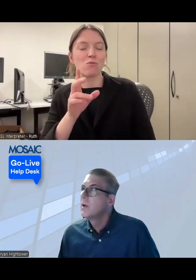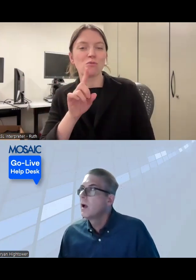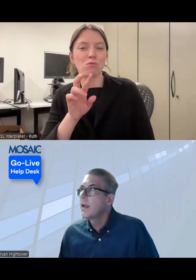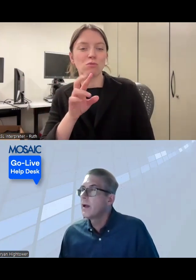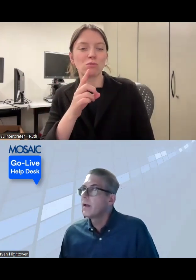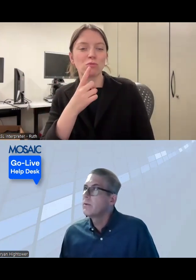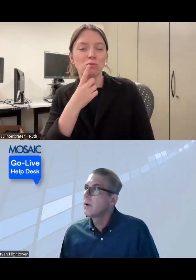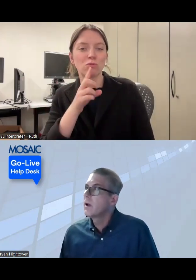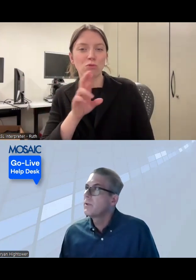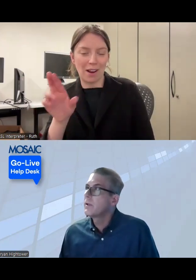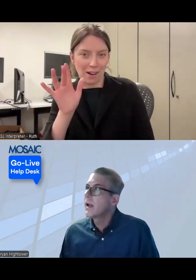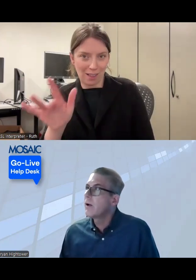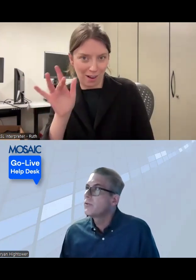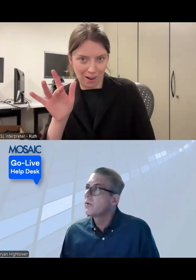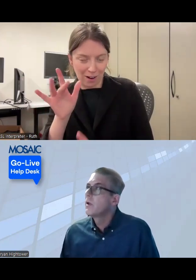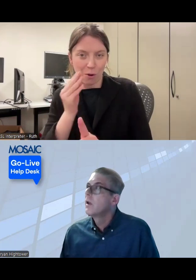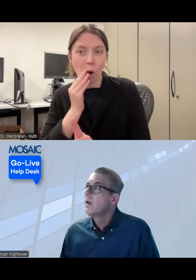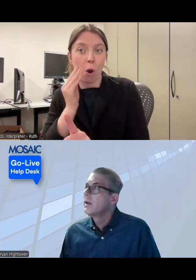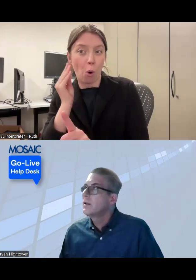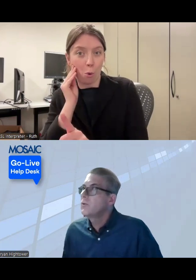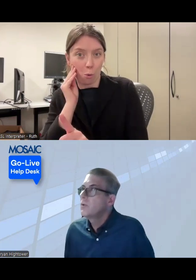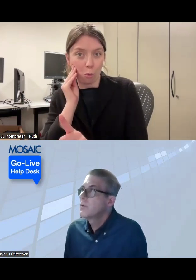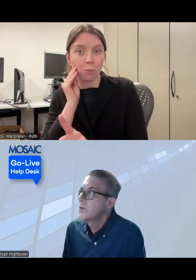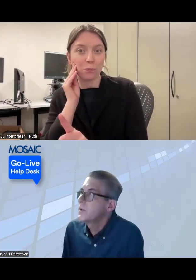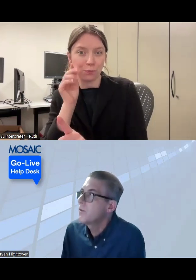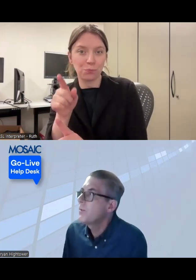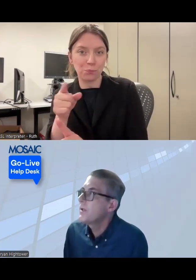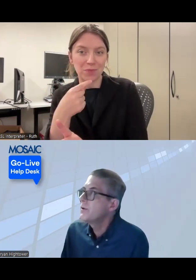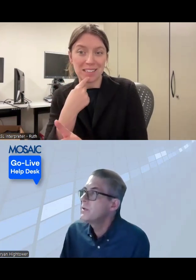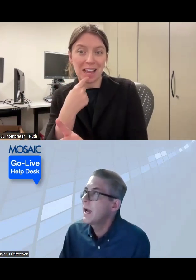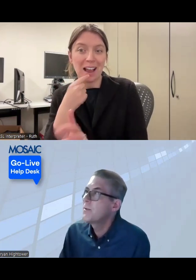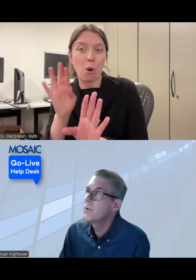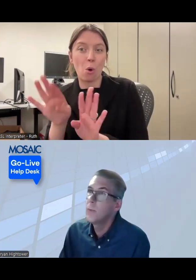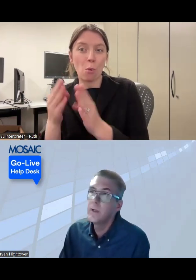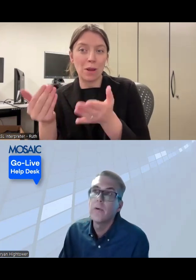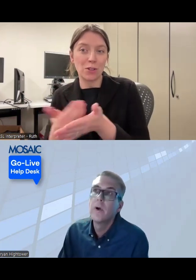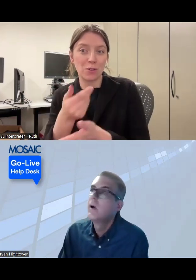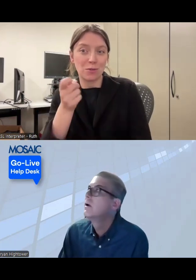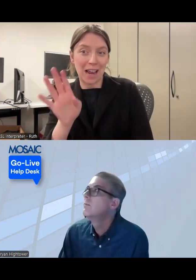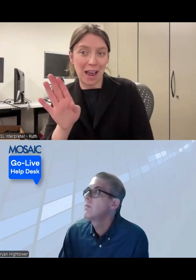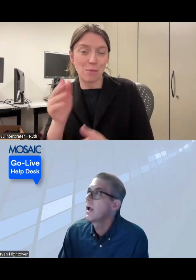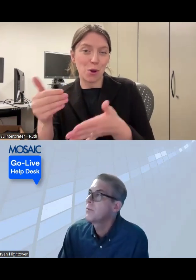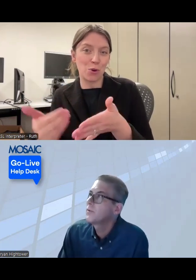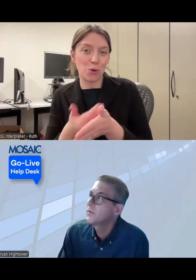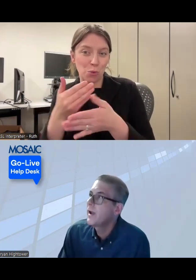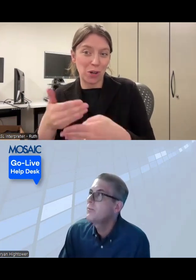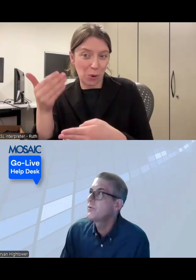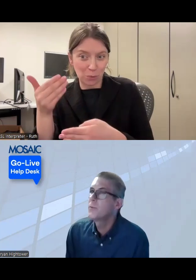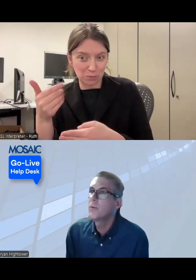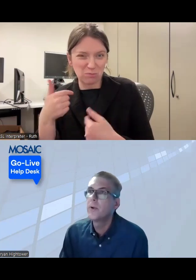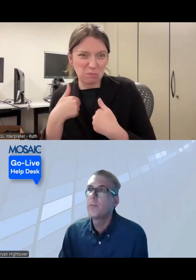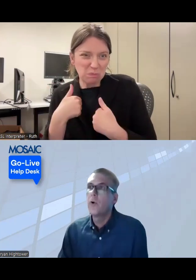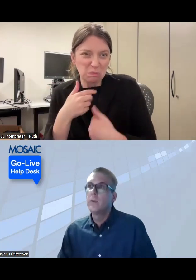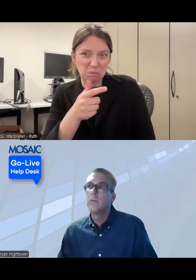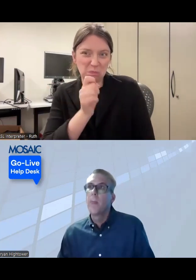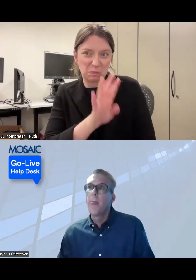page icon, the little house, and it gives you a choice of opening in a new tab or a new window. I prefer tabs, so I'm going